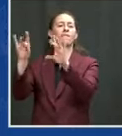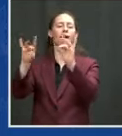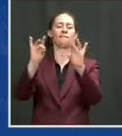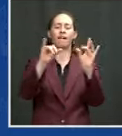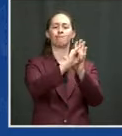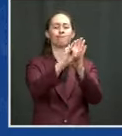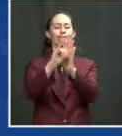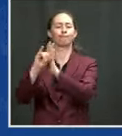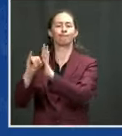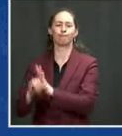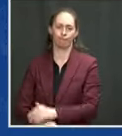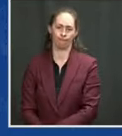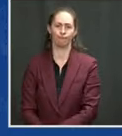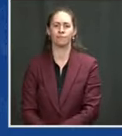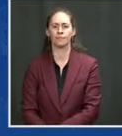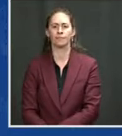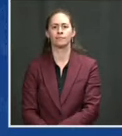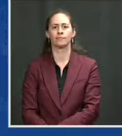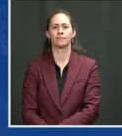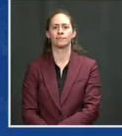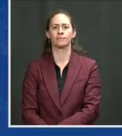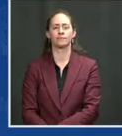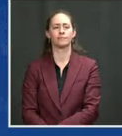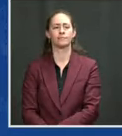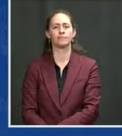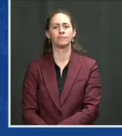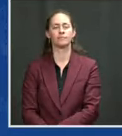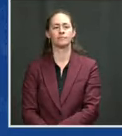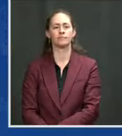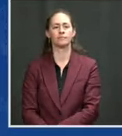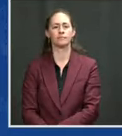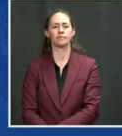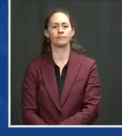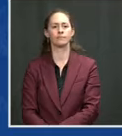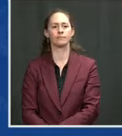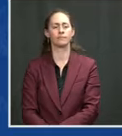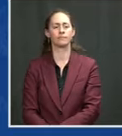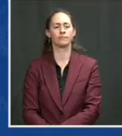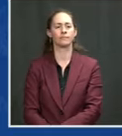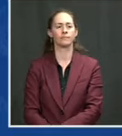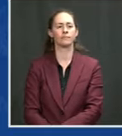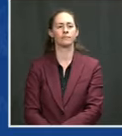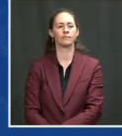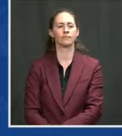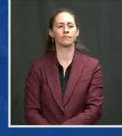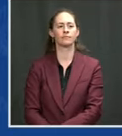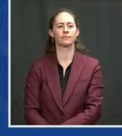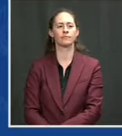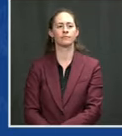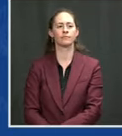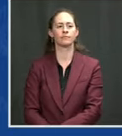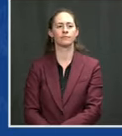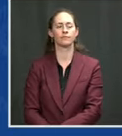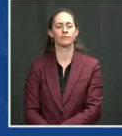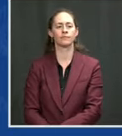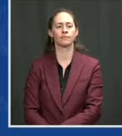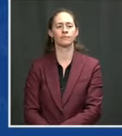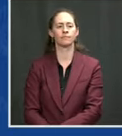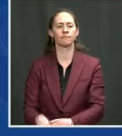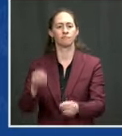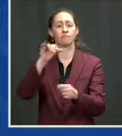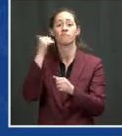that you're hearing about. And I'm going to use Medicaid as another tool for incentives. You can in Medicaid have kind of a